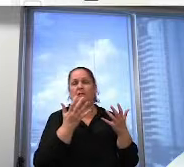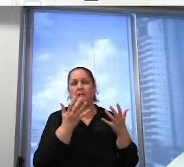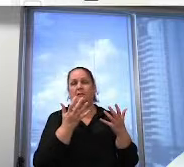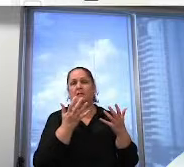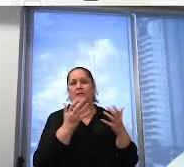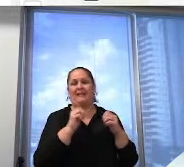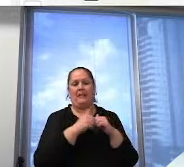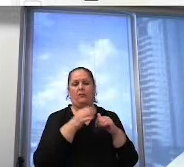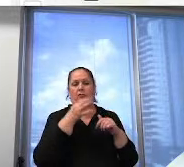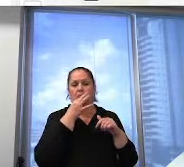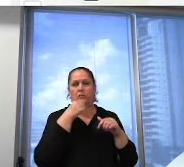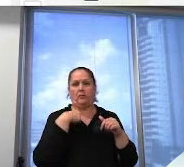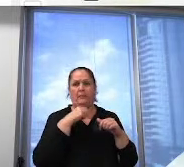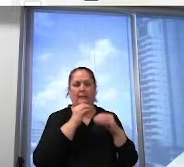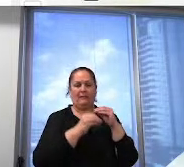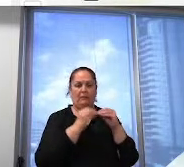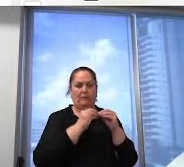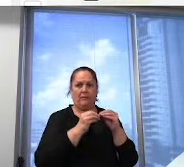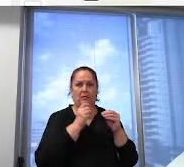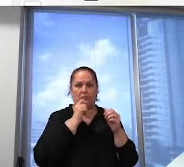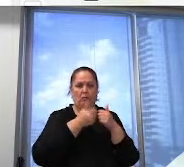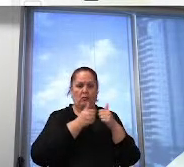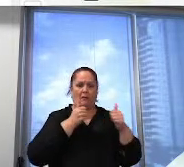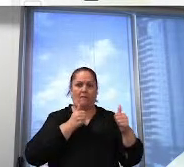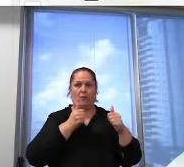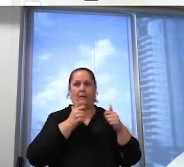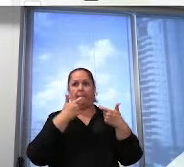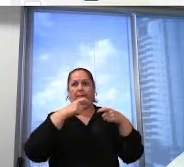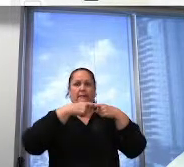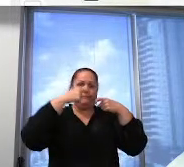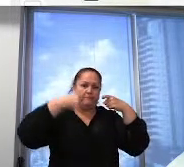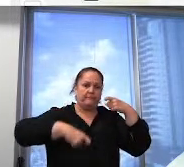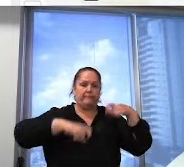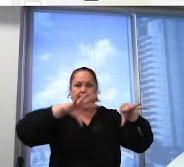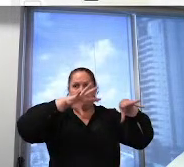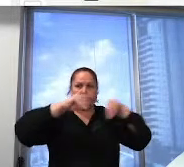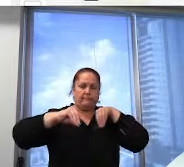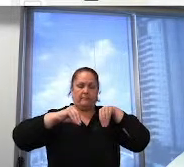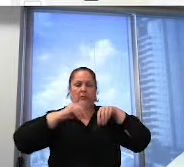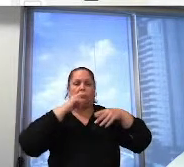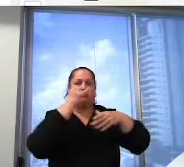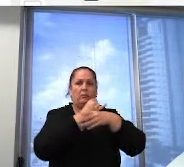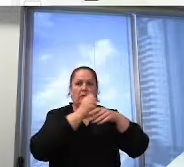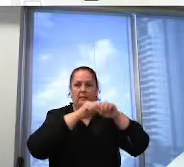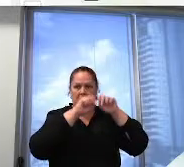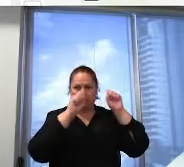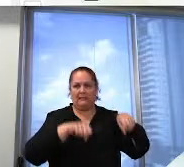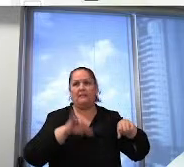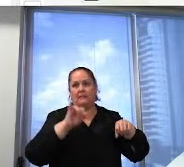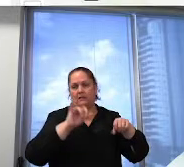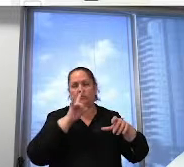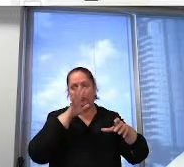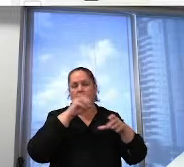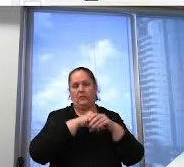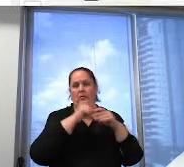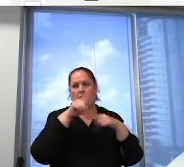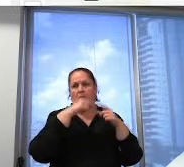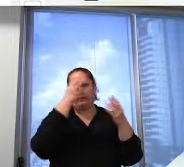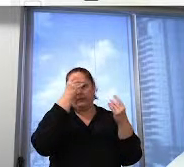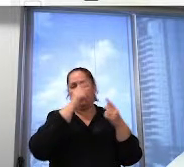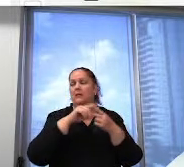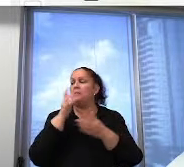is how promptly we do need to make this repair to prevent major outages or interruptions to the system also plays in the